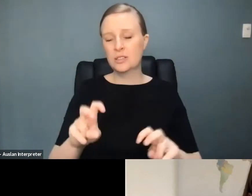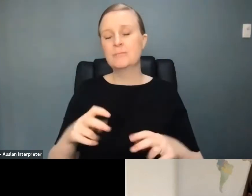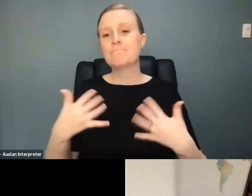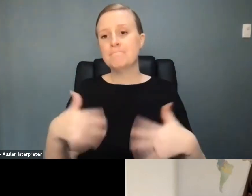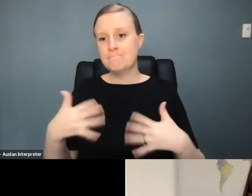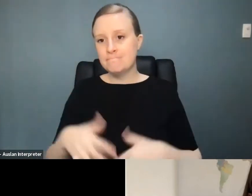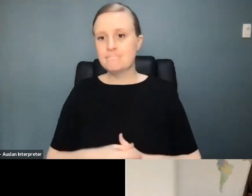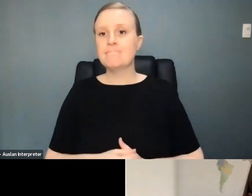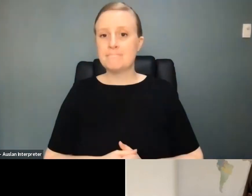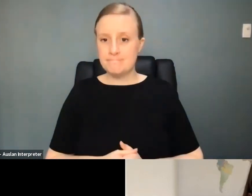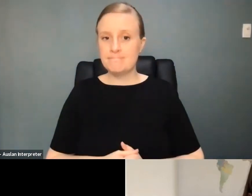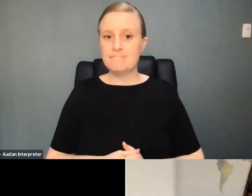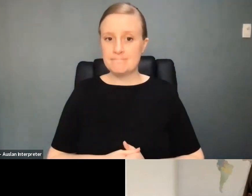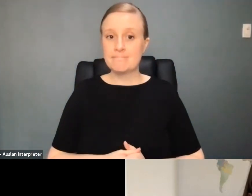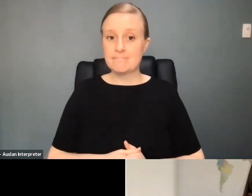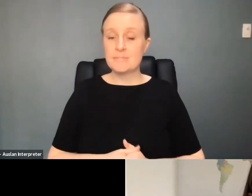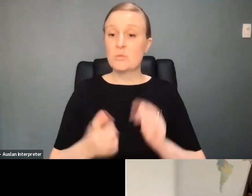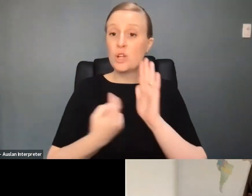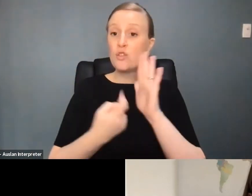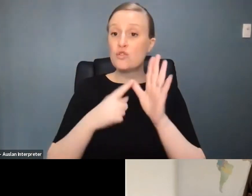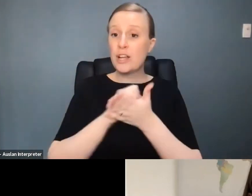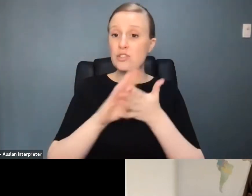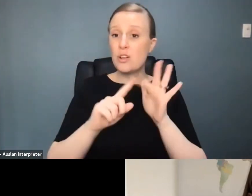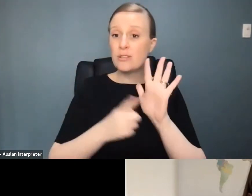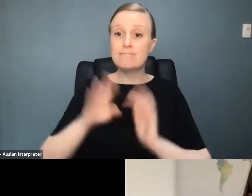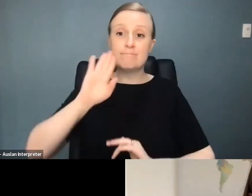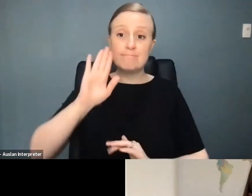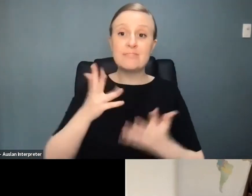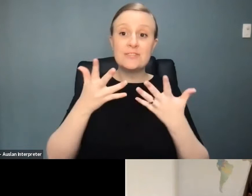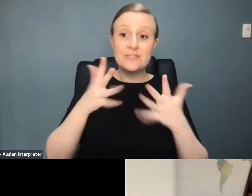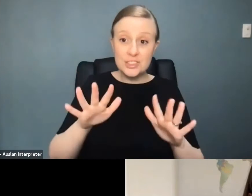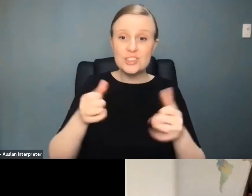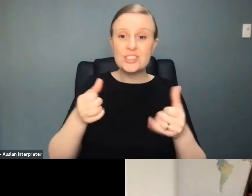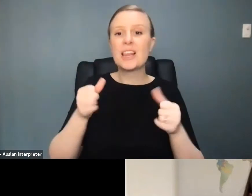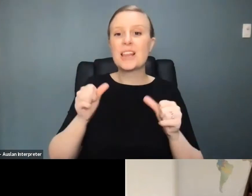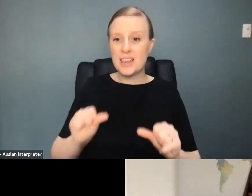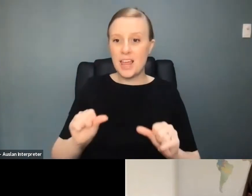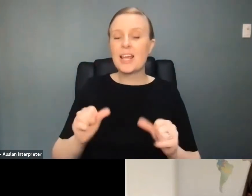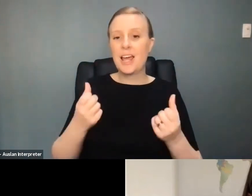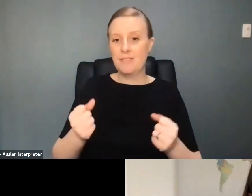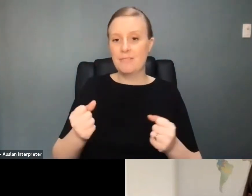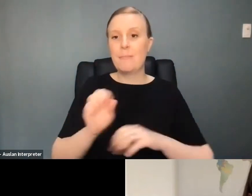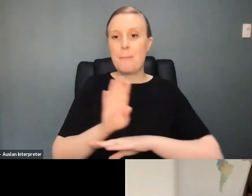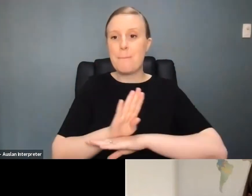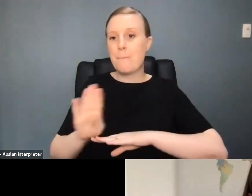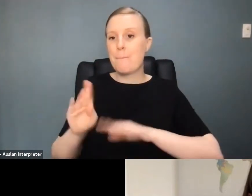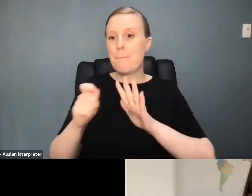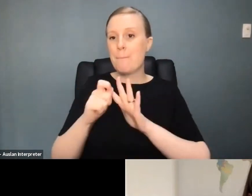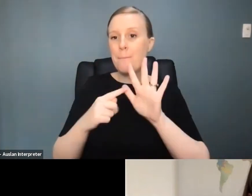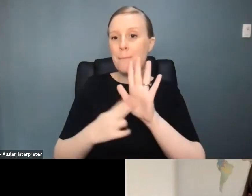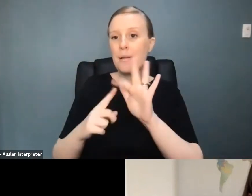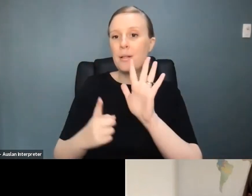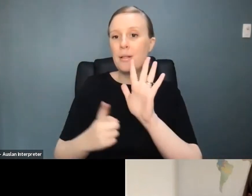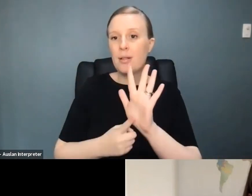difficulties. After Rachel's presentation, as Sarah has said, we will have a broad panel discussion